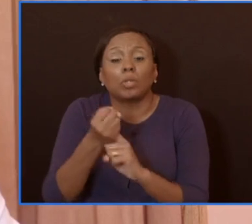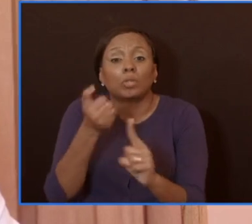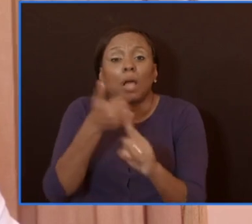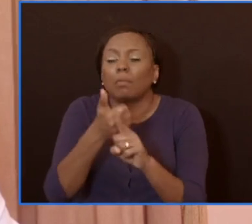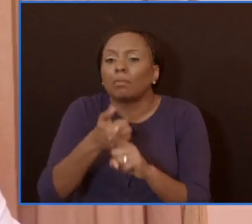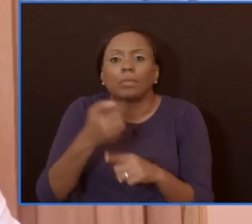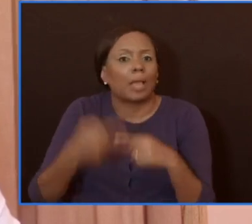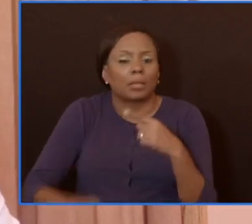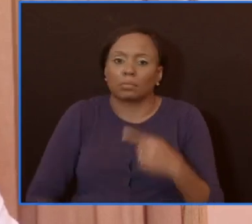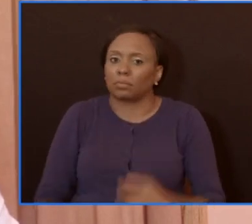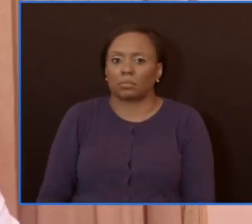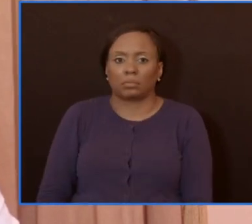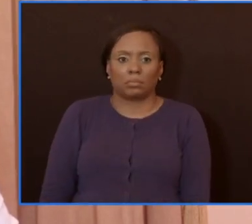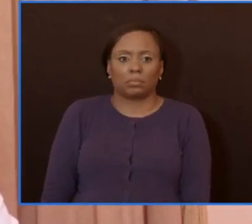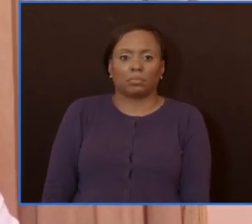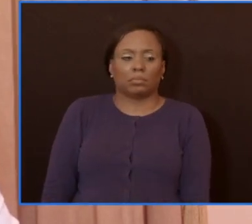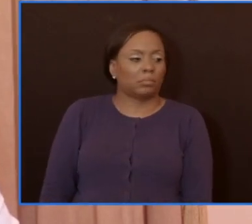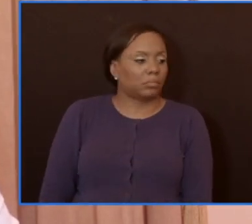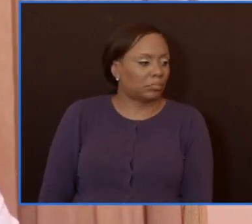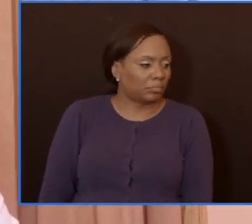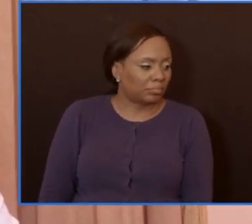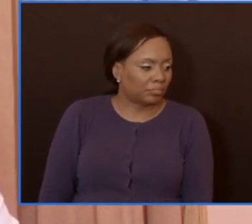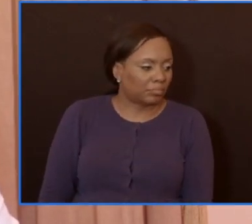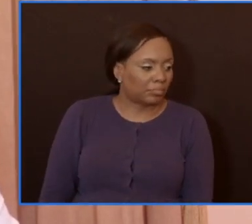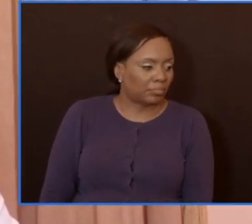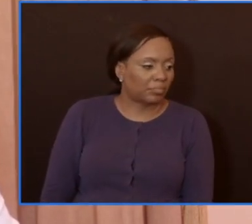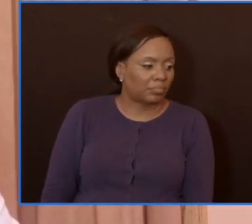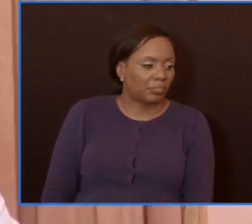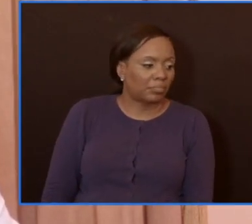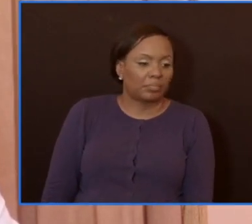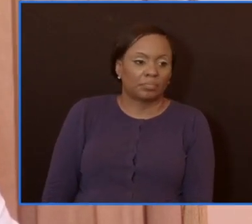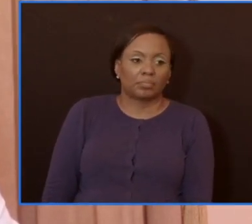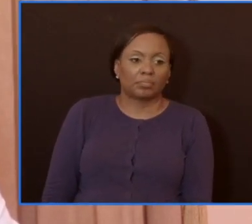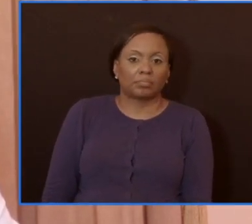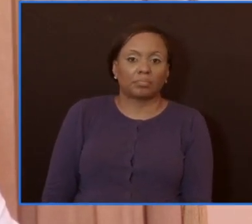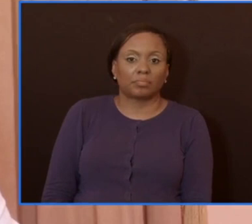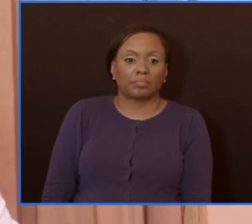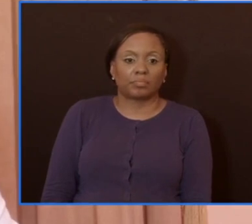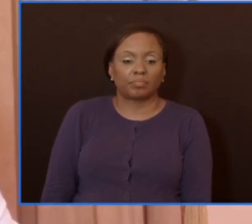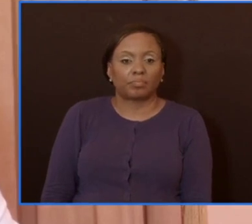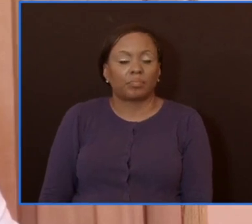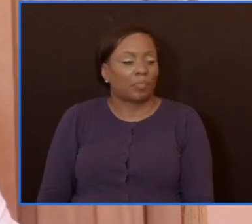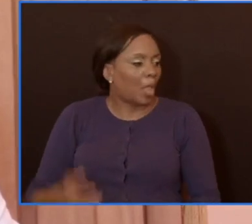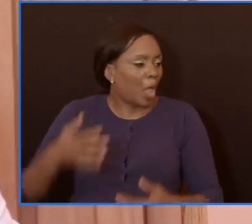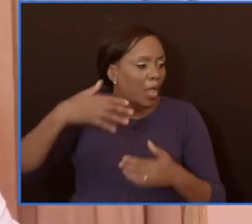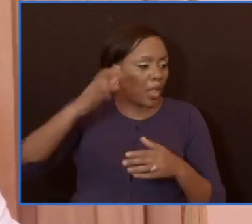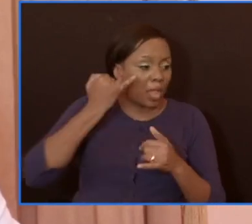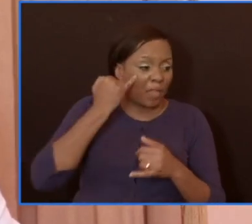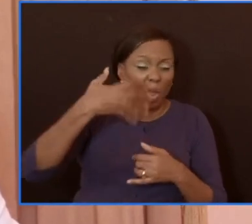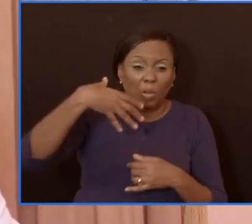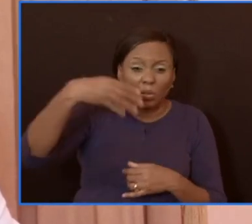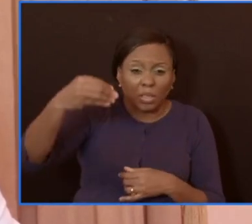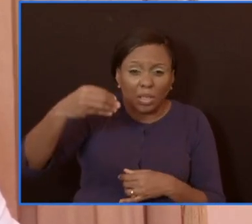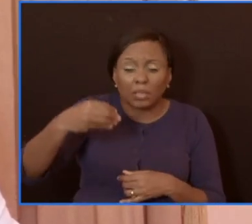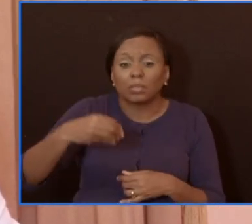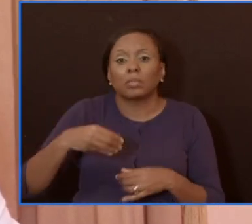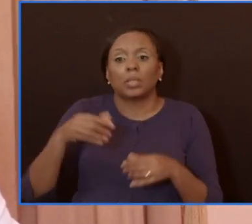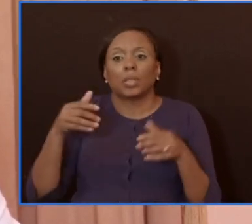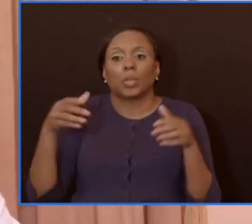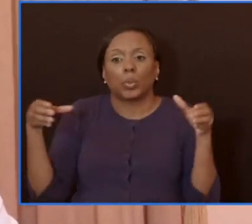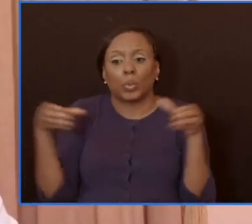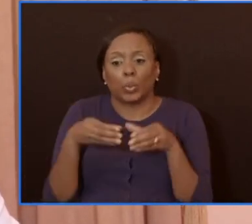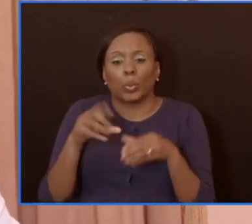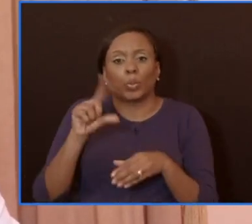Outdoor gatherings, as I indicated last Saturday, is limited to 20 persons. Hikes will continue, but there will be